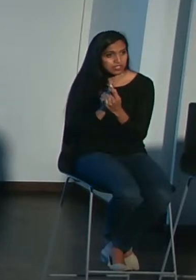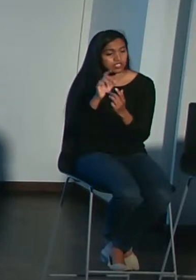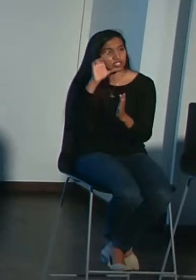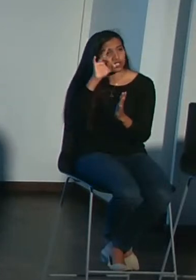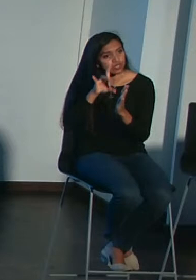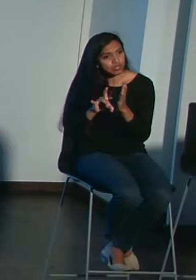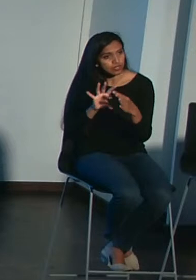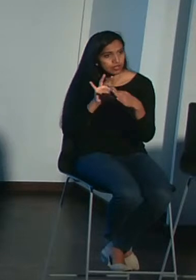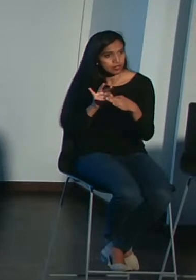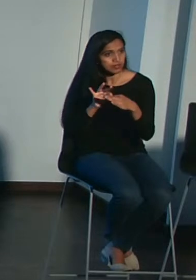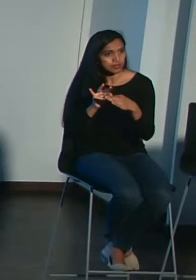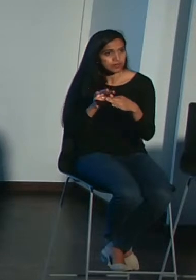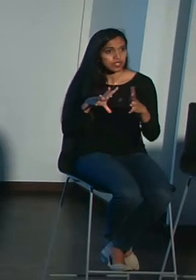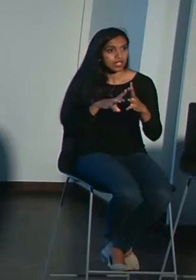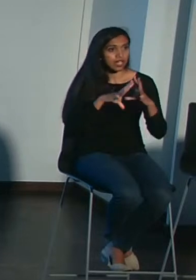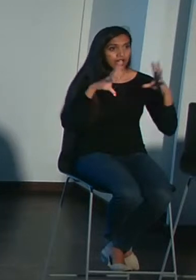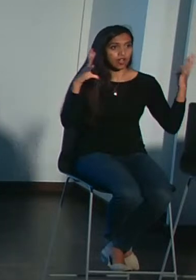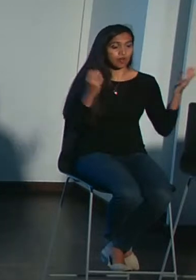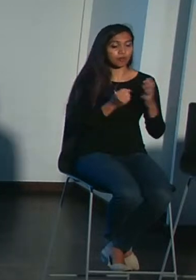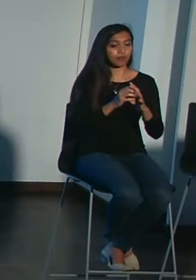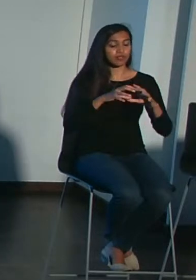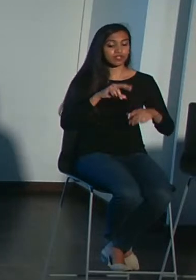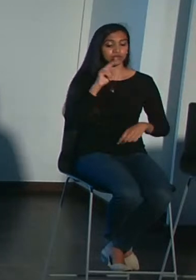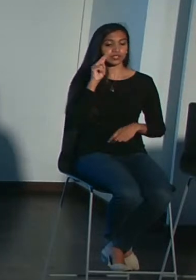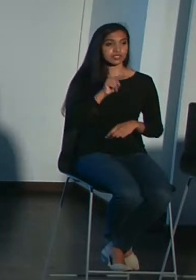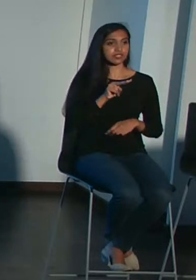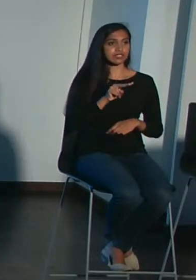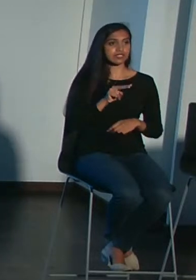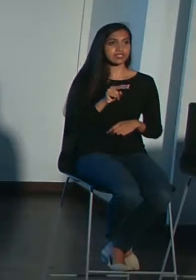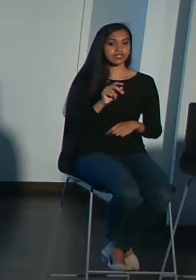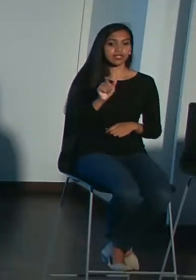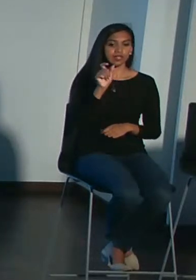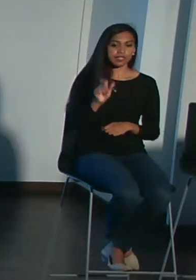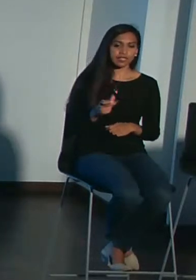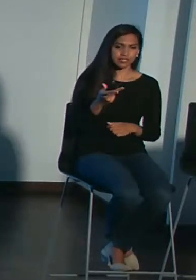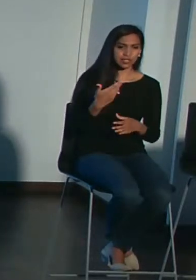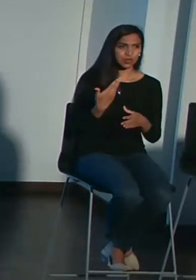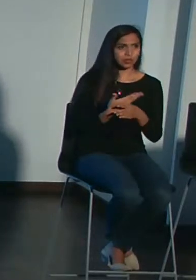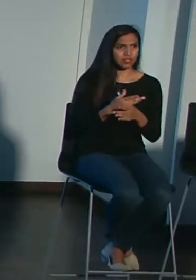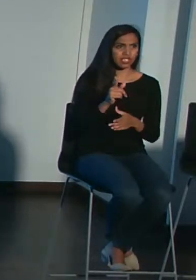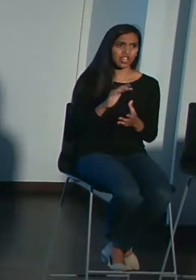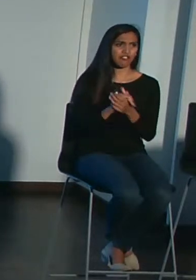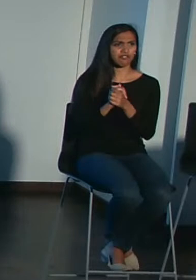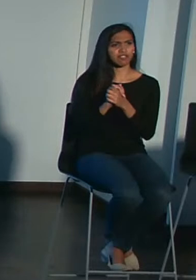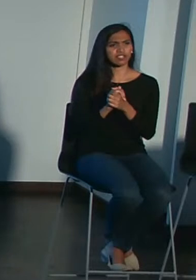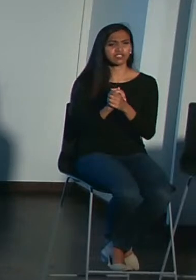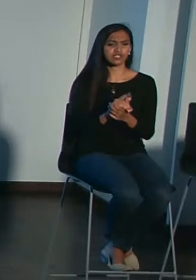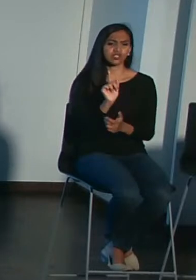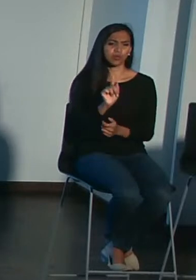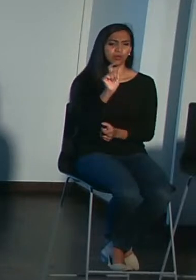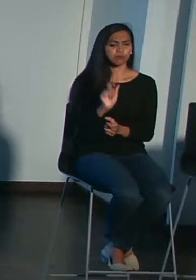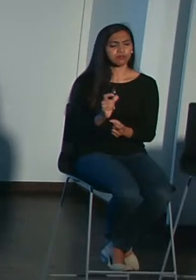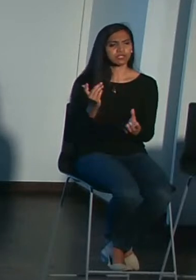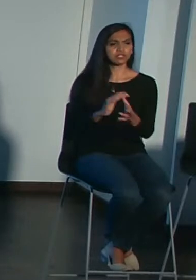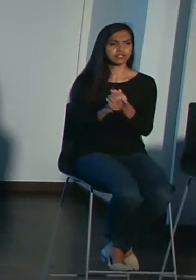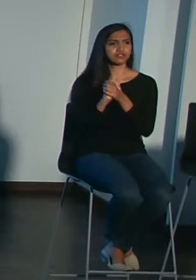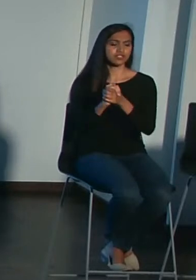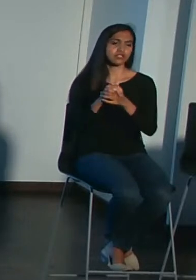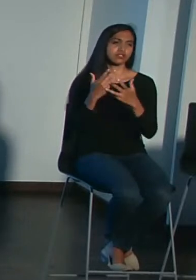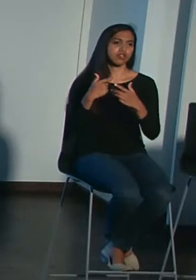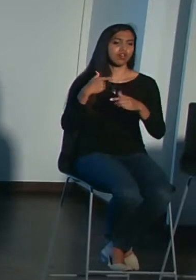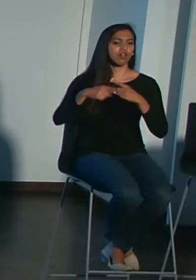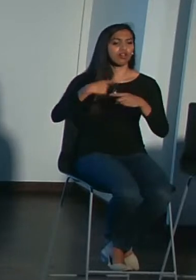looked at from the outside again in a way as like somebody, oh god, are they just working with friends now? Have they this like closely